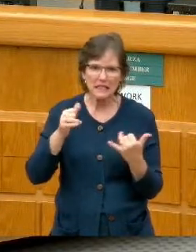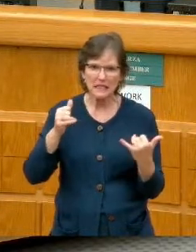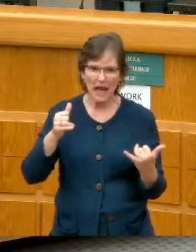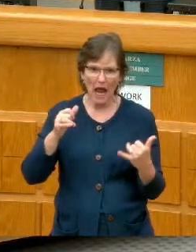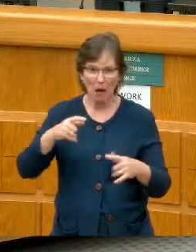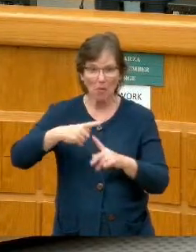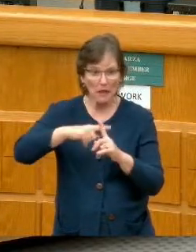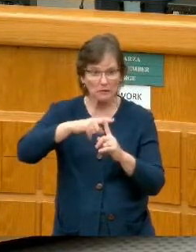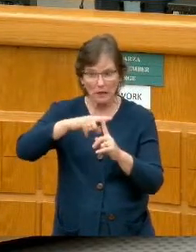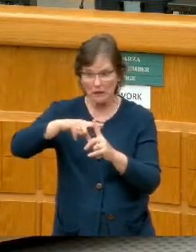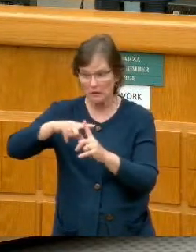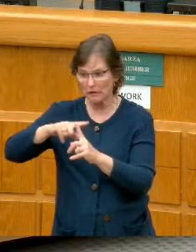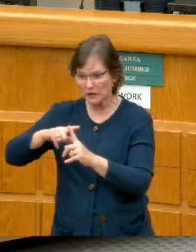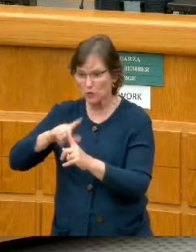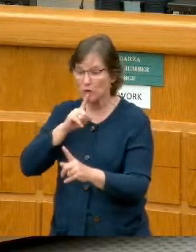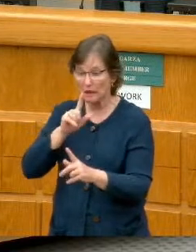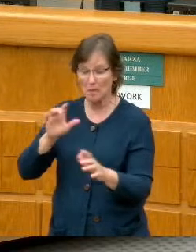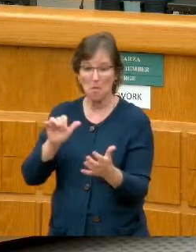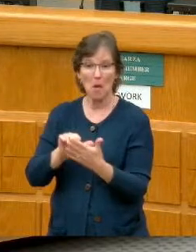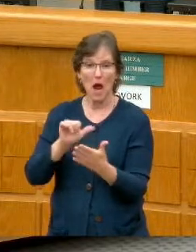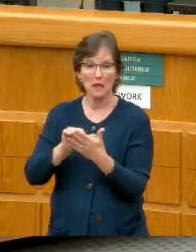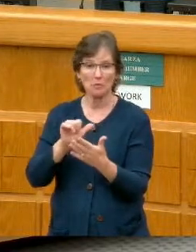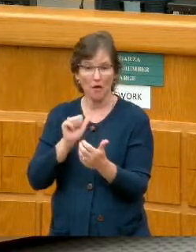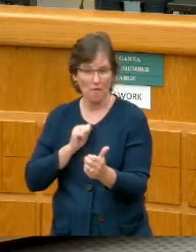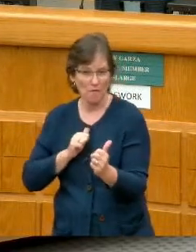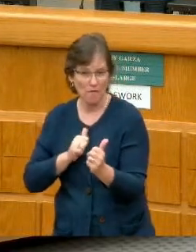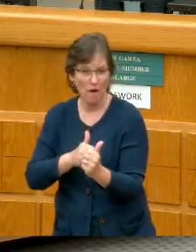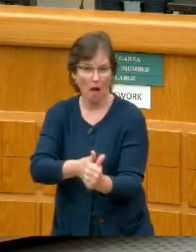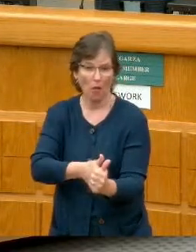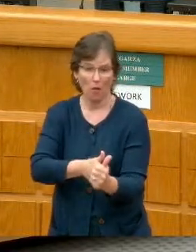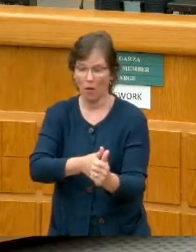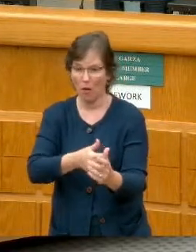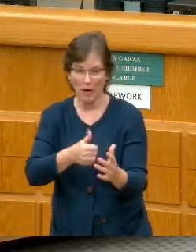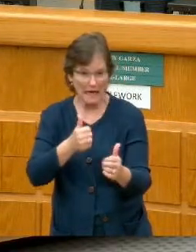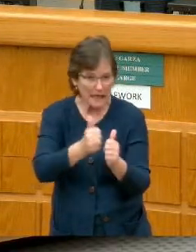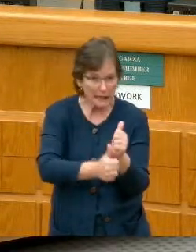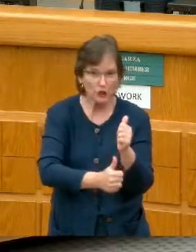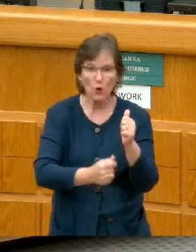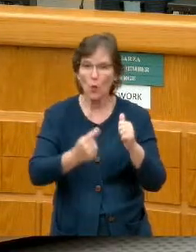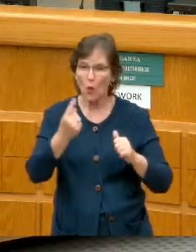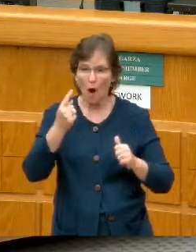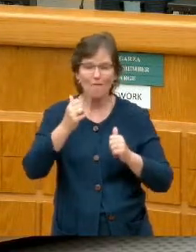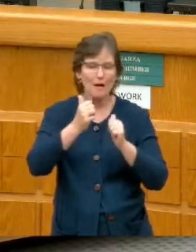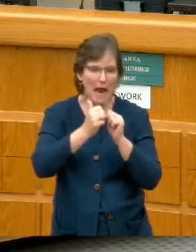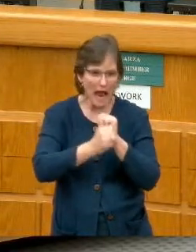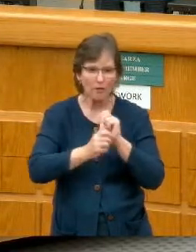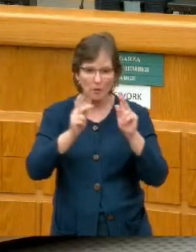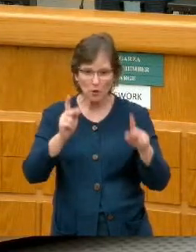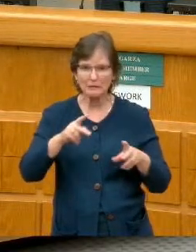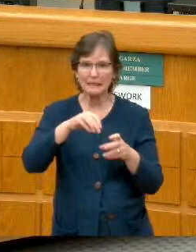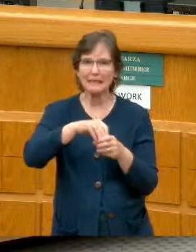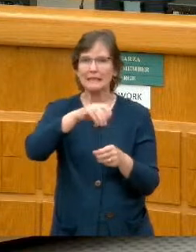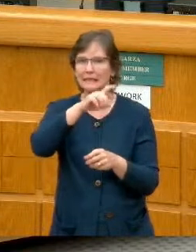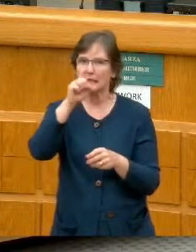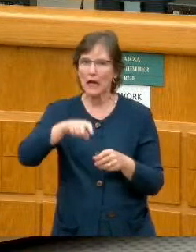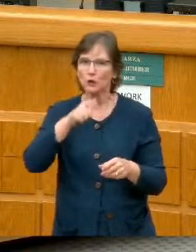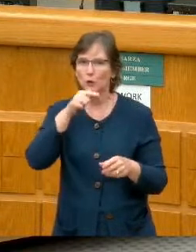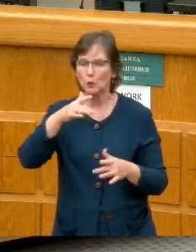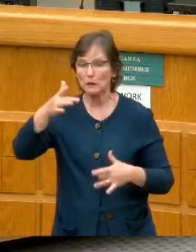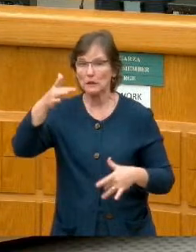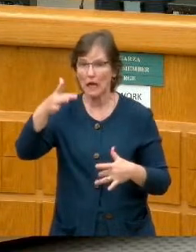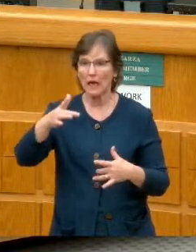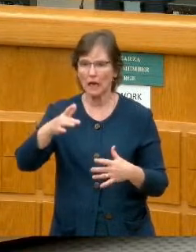gotten COVID-19 and have an accurate count from every county in the state of Texas. So these are